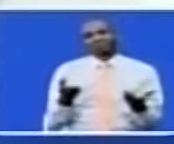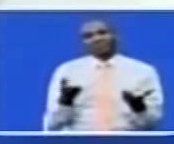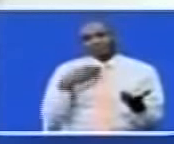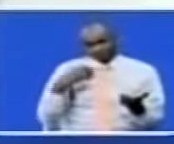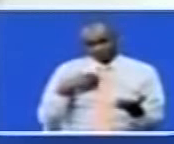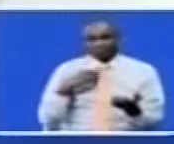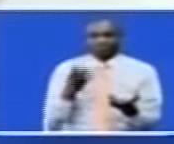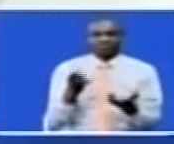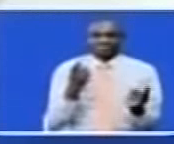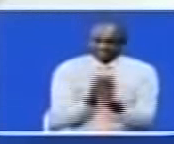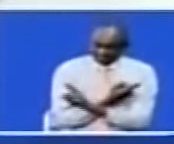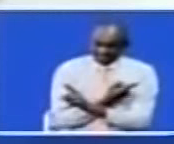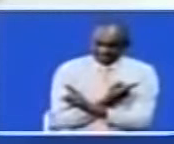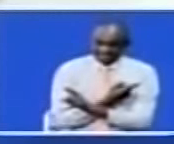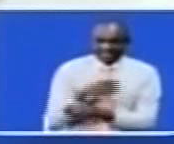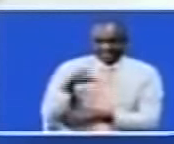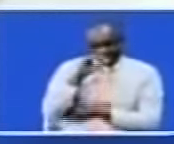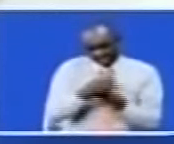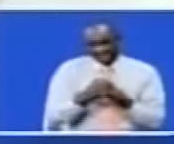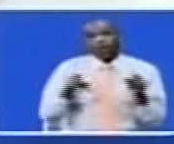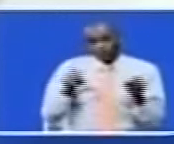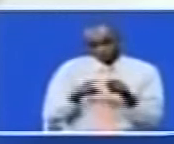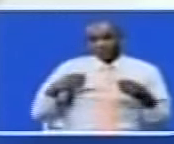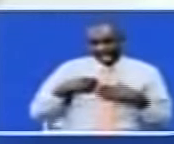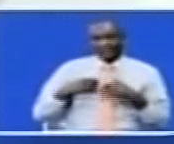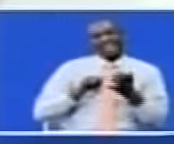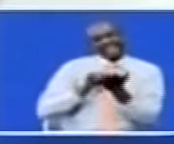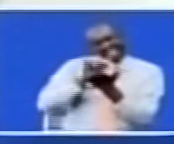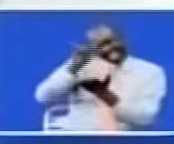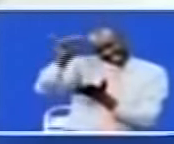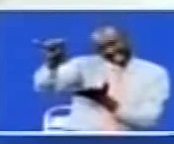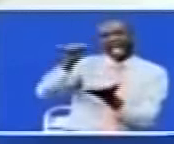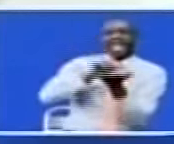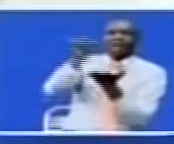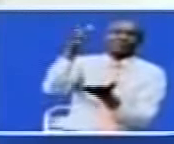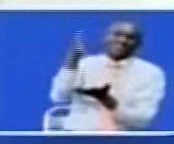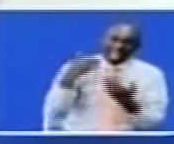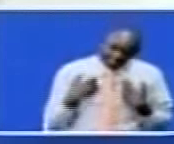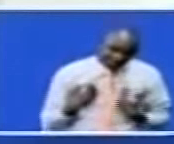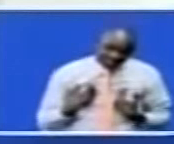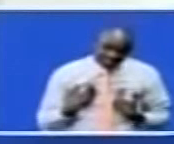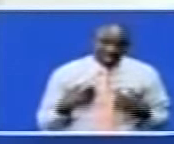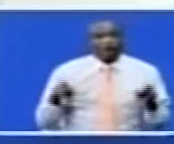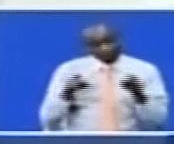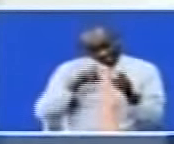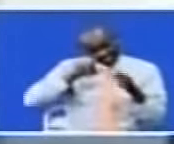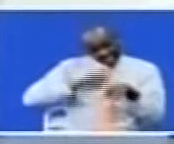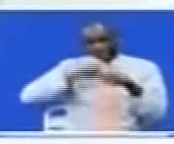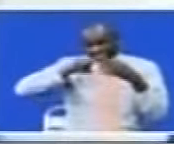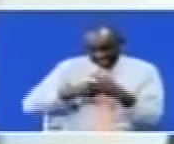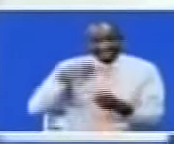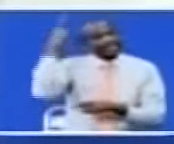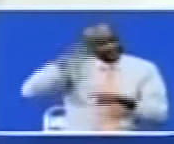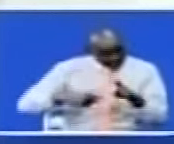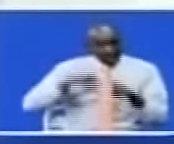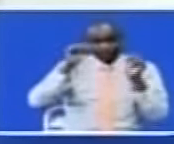of Africa. We also have fairly good air transport in this region, and in fact, beginning next